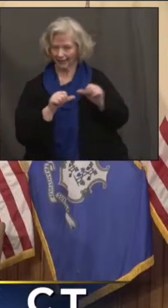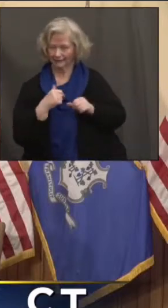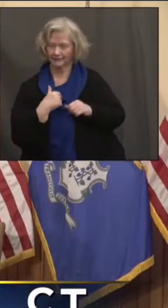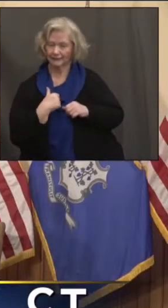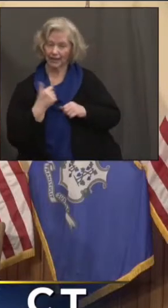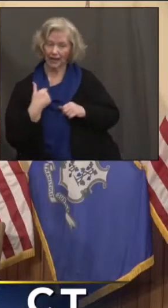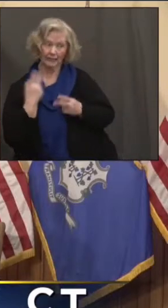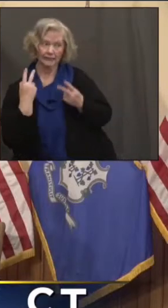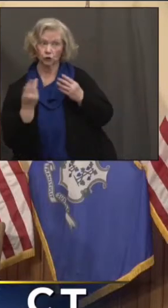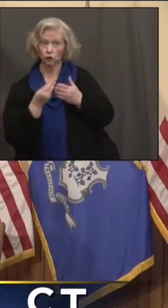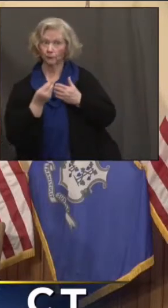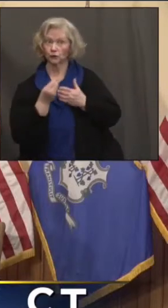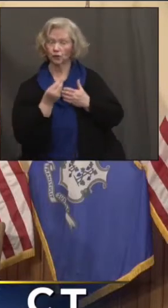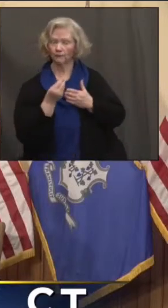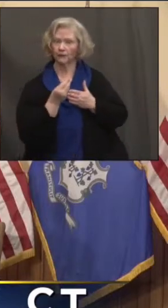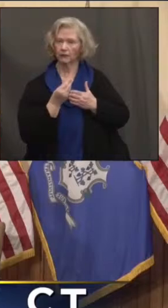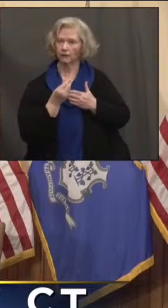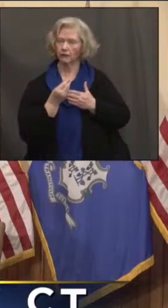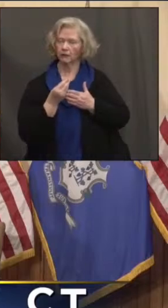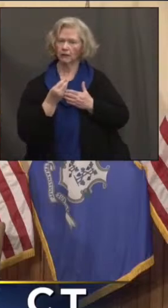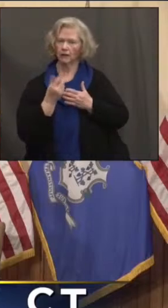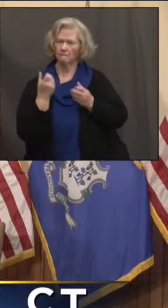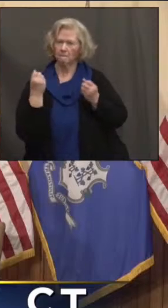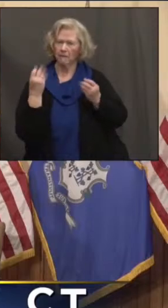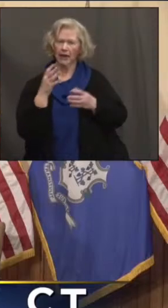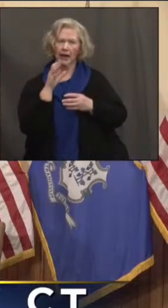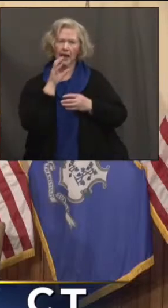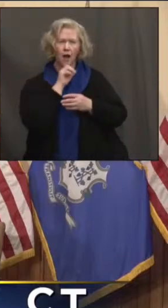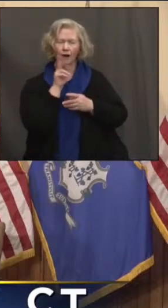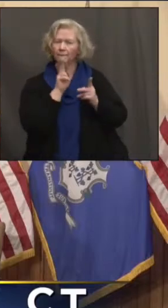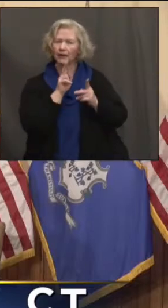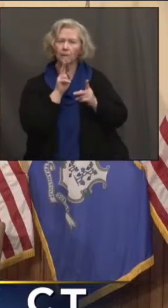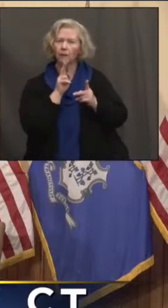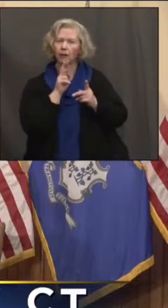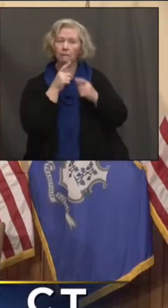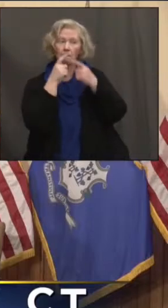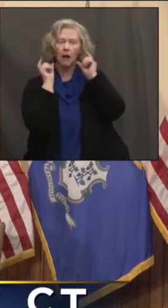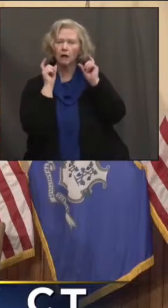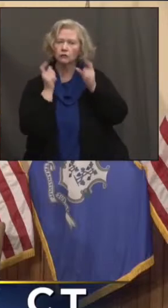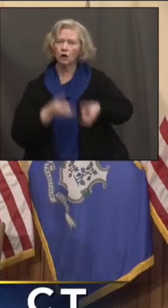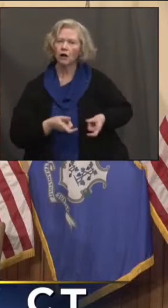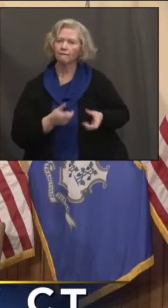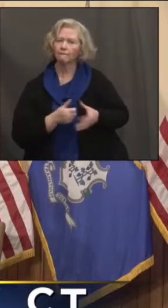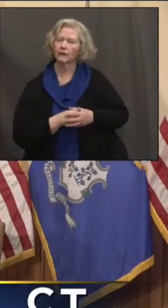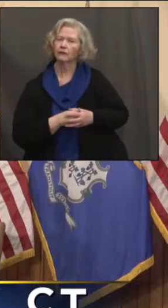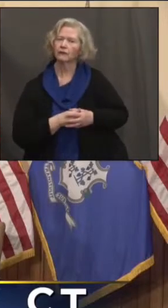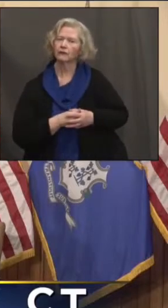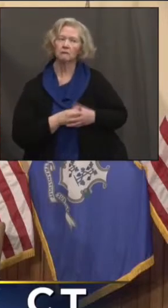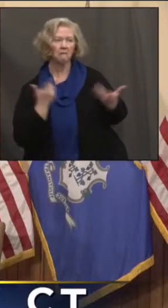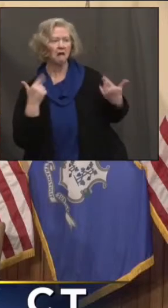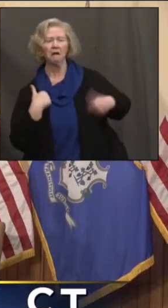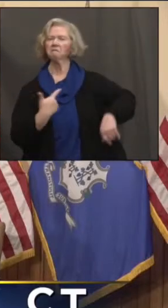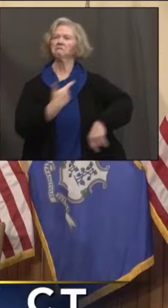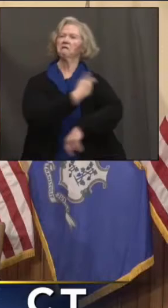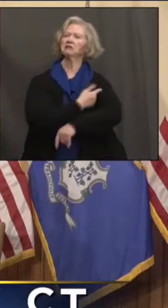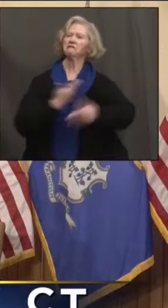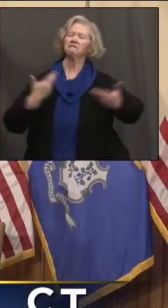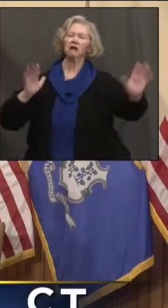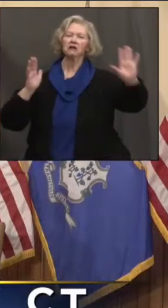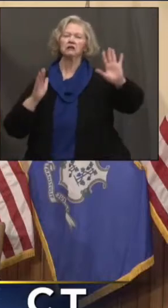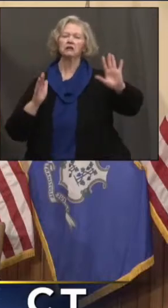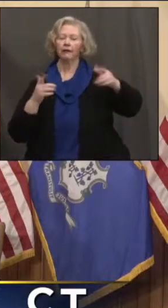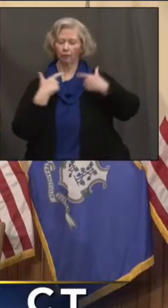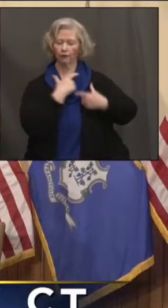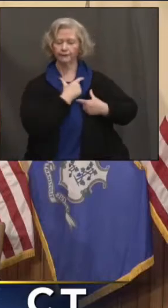I go shopping, I'm amazed at the number of elderly people not wearing masks, just saying, I'm vaccinated, so they're wearing it around their